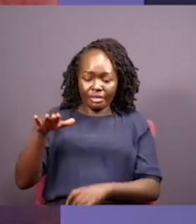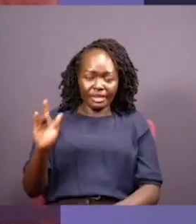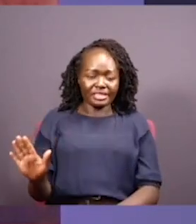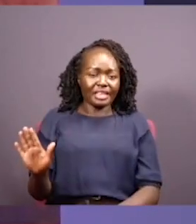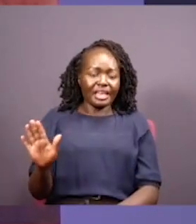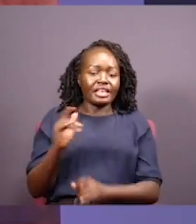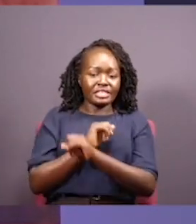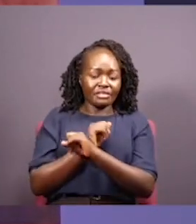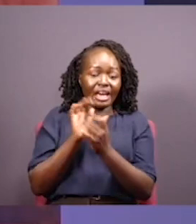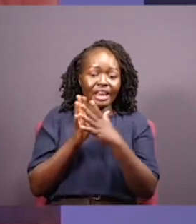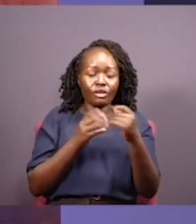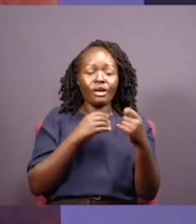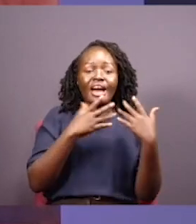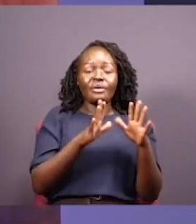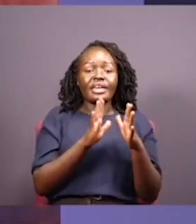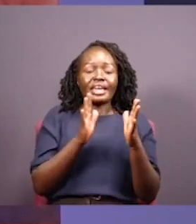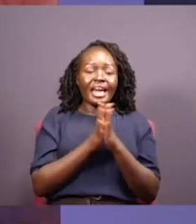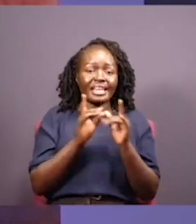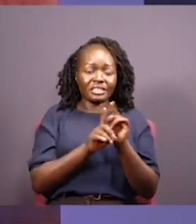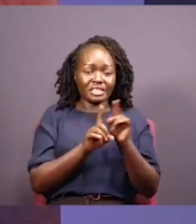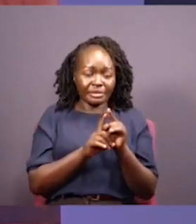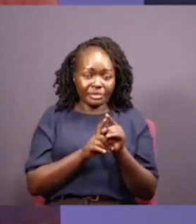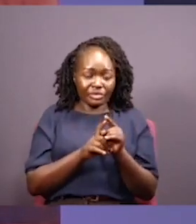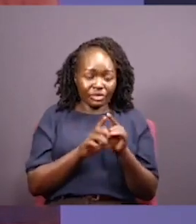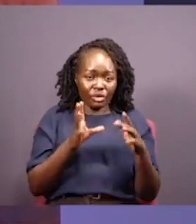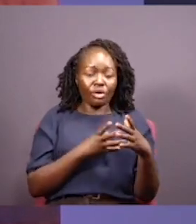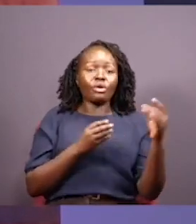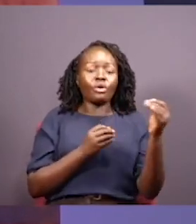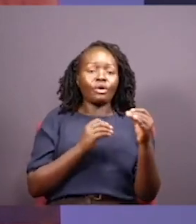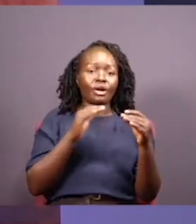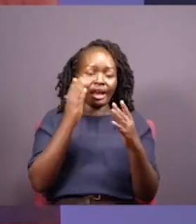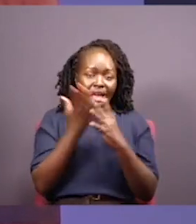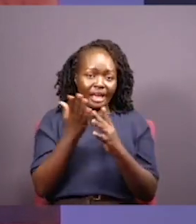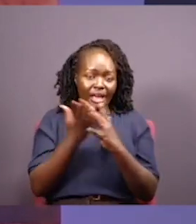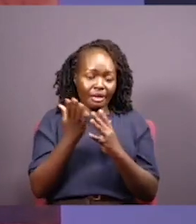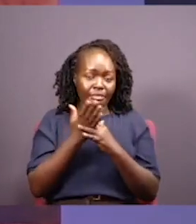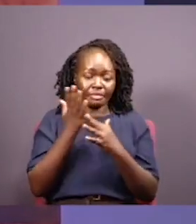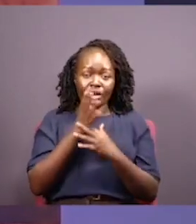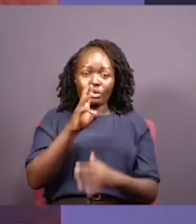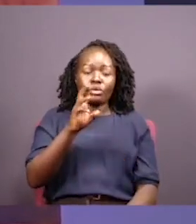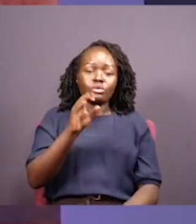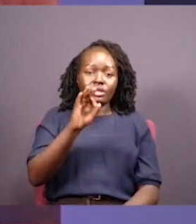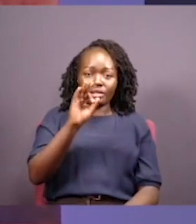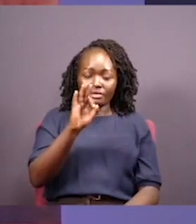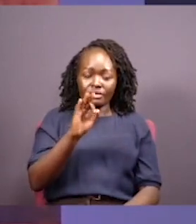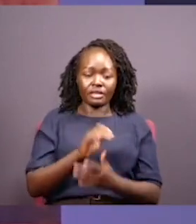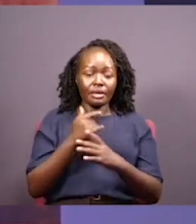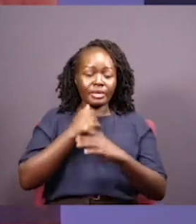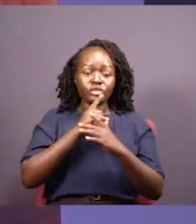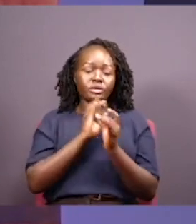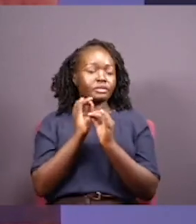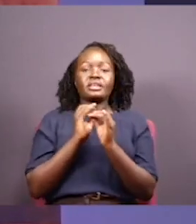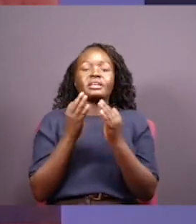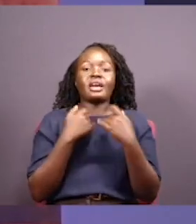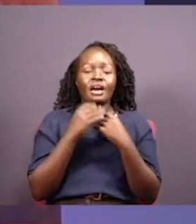behind enemy lines, going among the wolves. Now, I'm not sure whether we have wolves in this